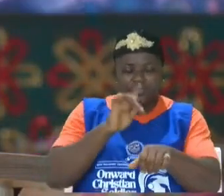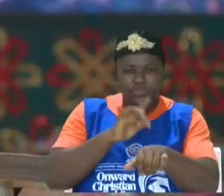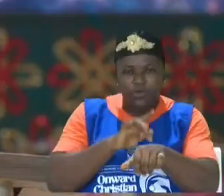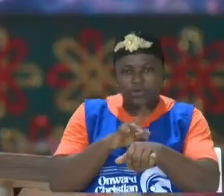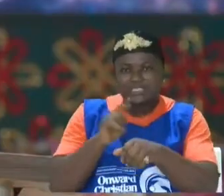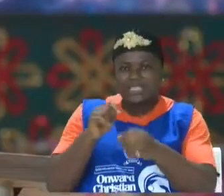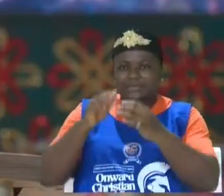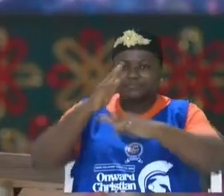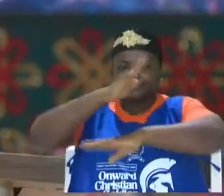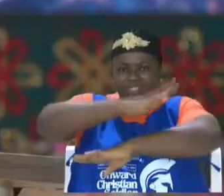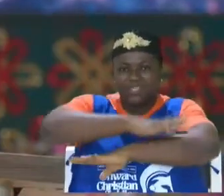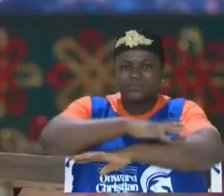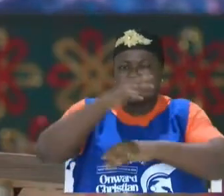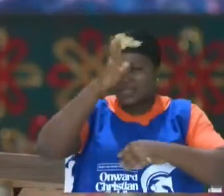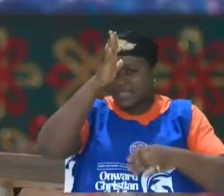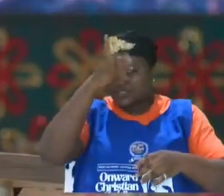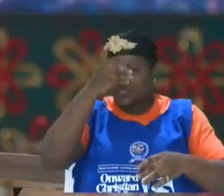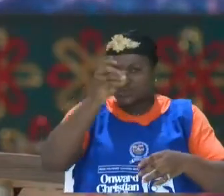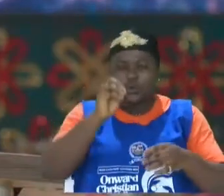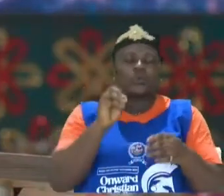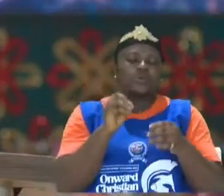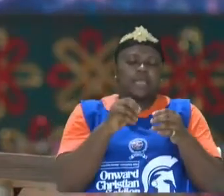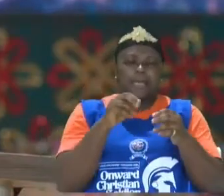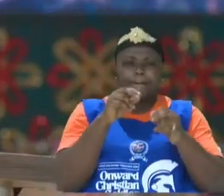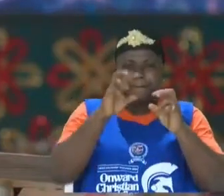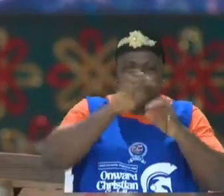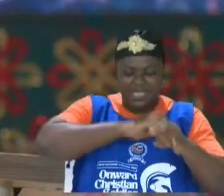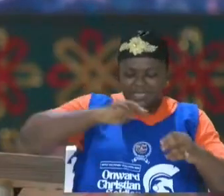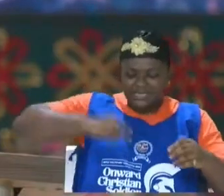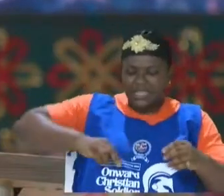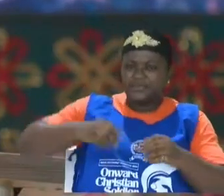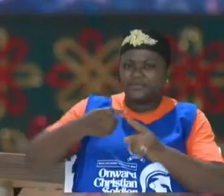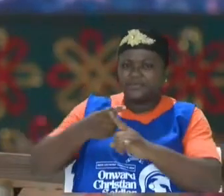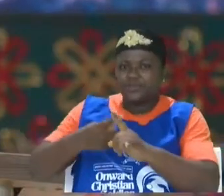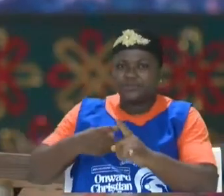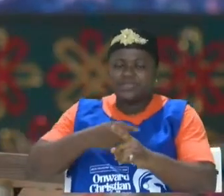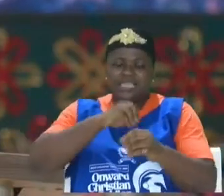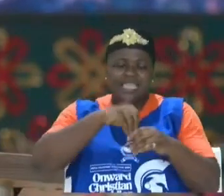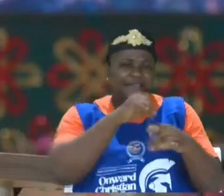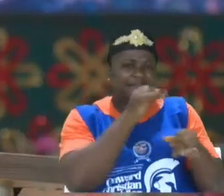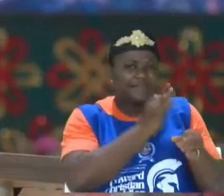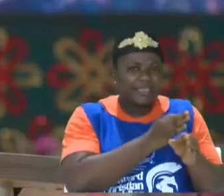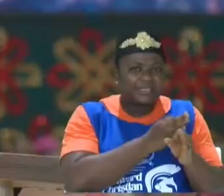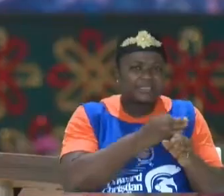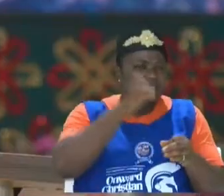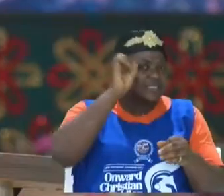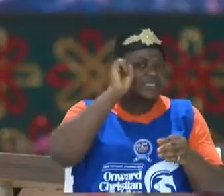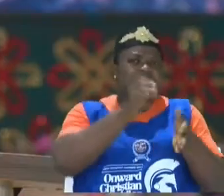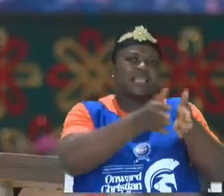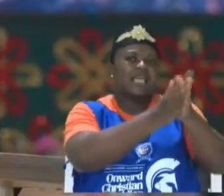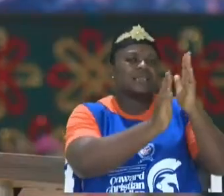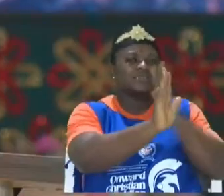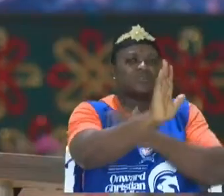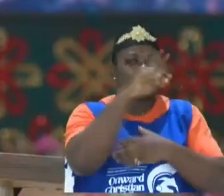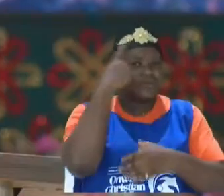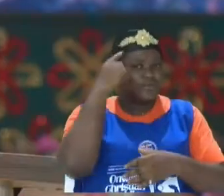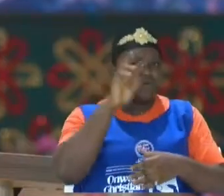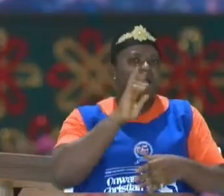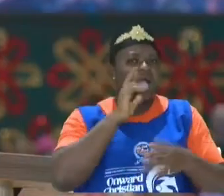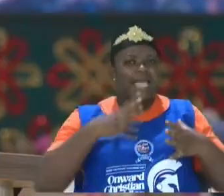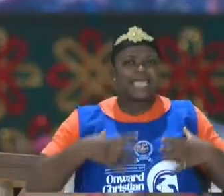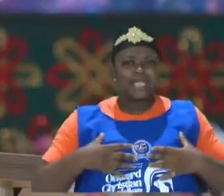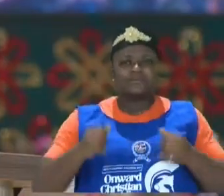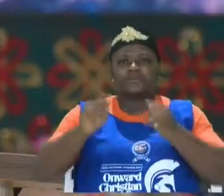Gio ministered from, and in faith, she asked God for her healing.